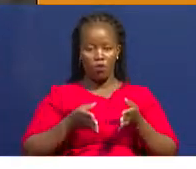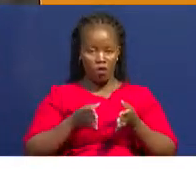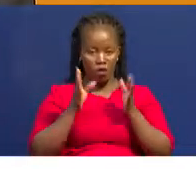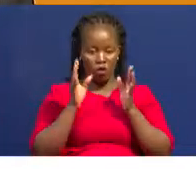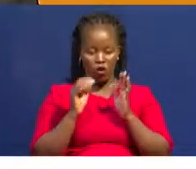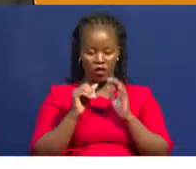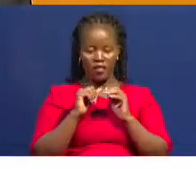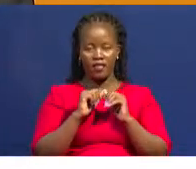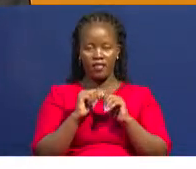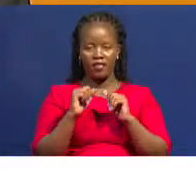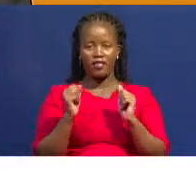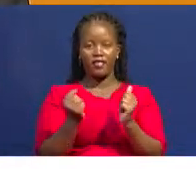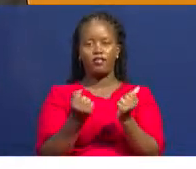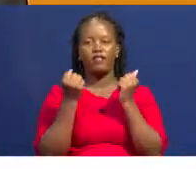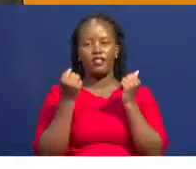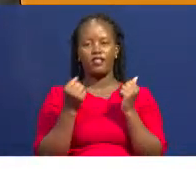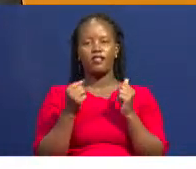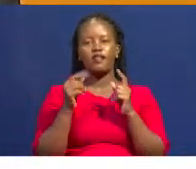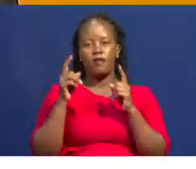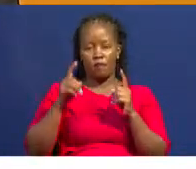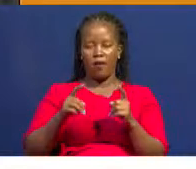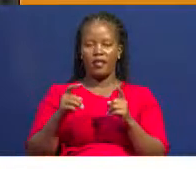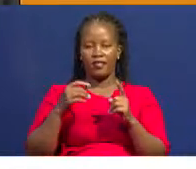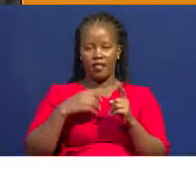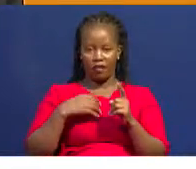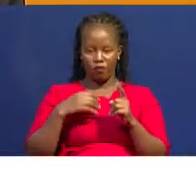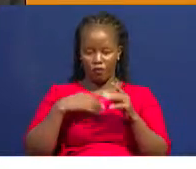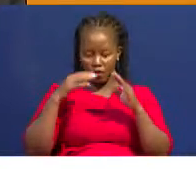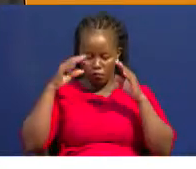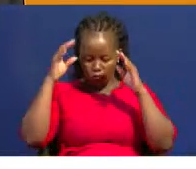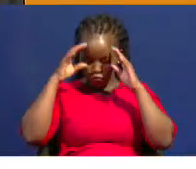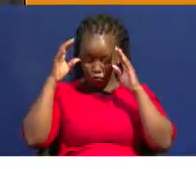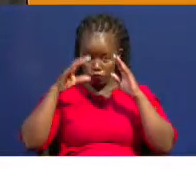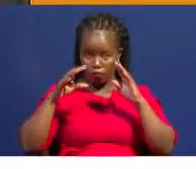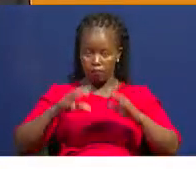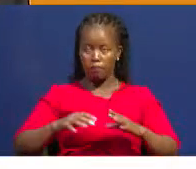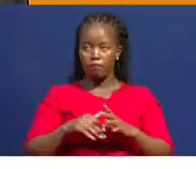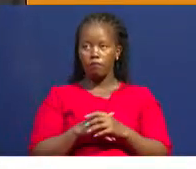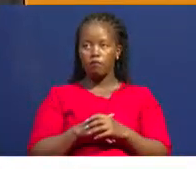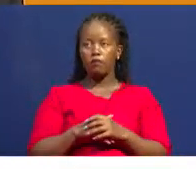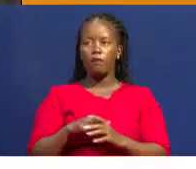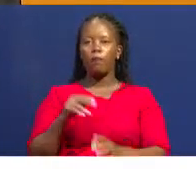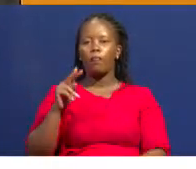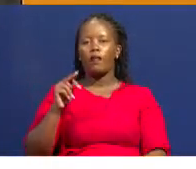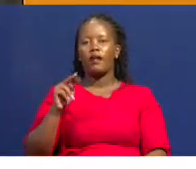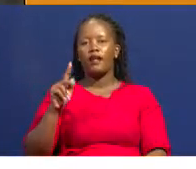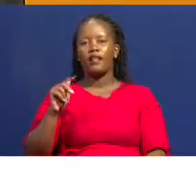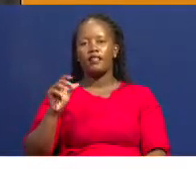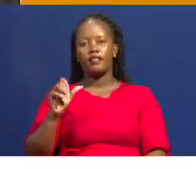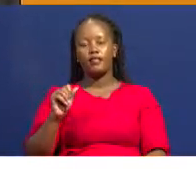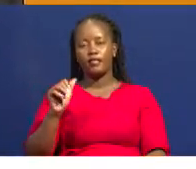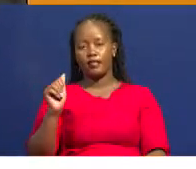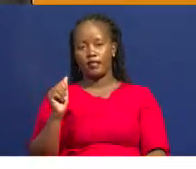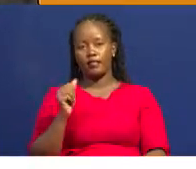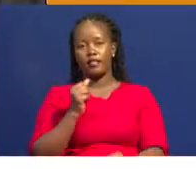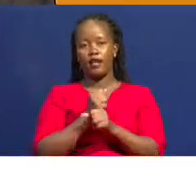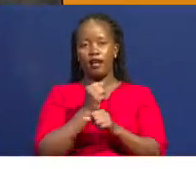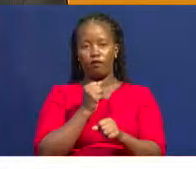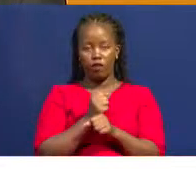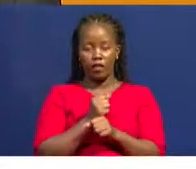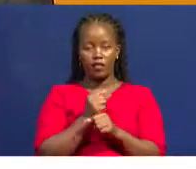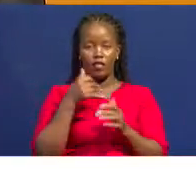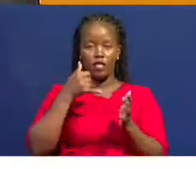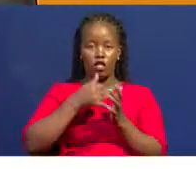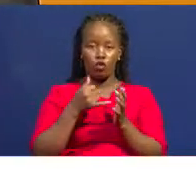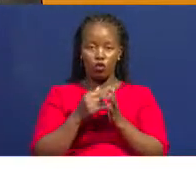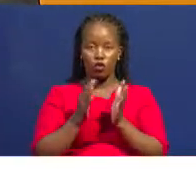devolved, it should be disseminated downwards. Right now, NTSA has worked with even the KICD,